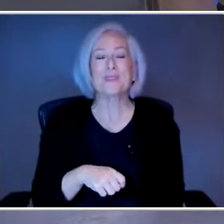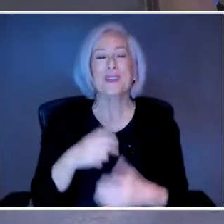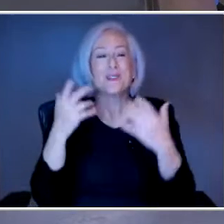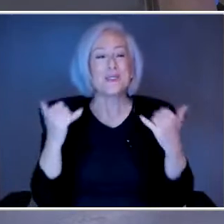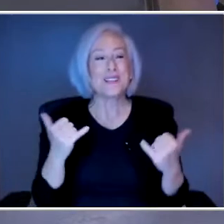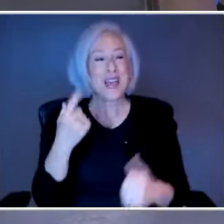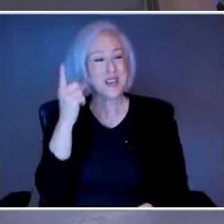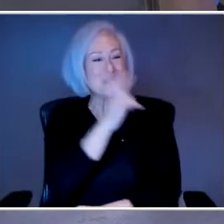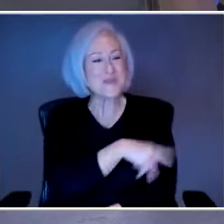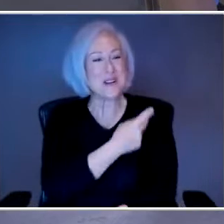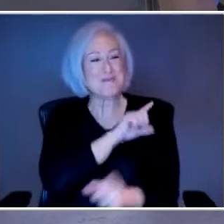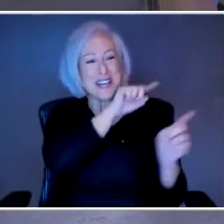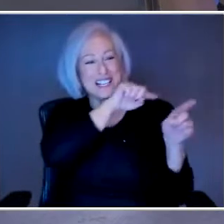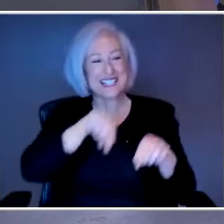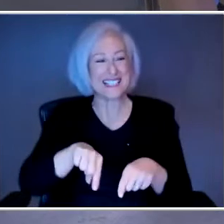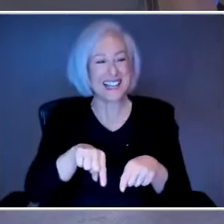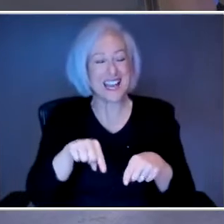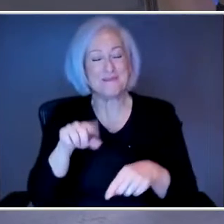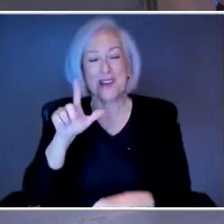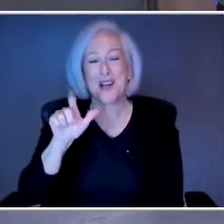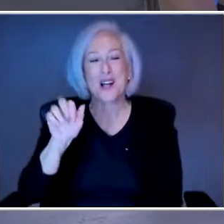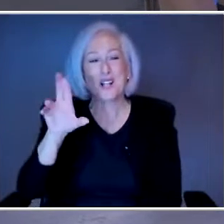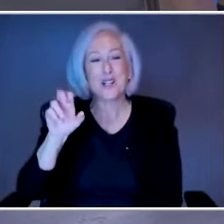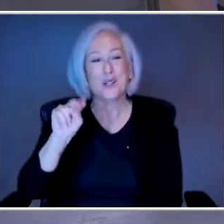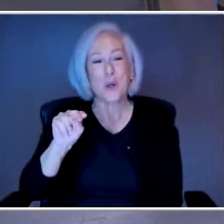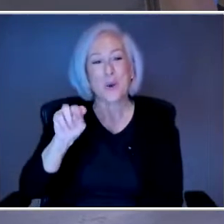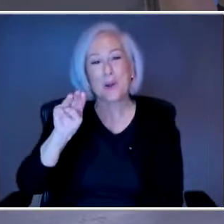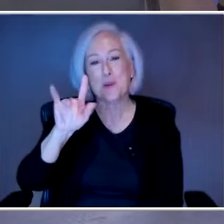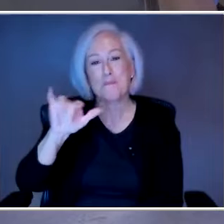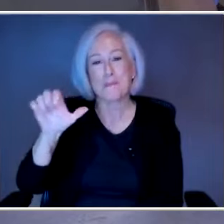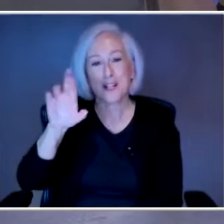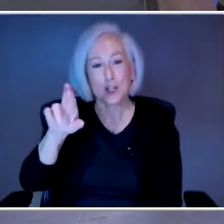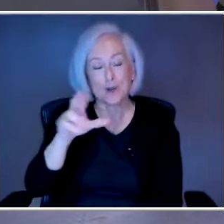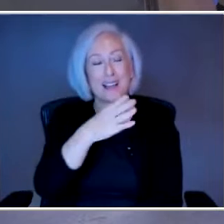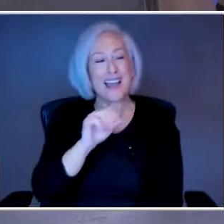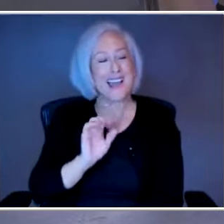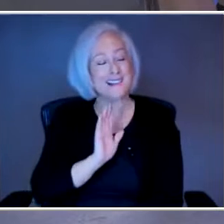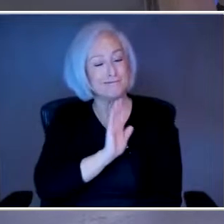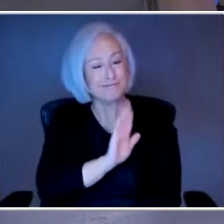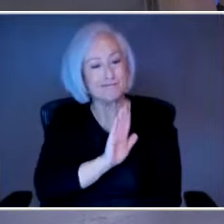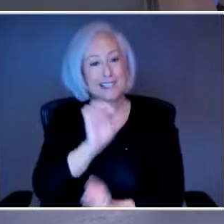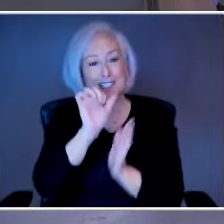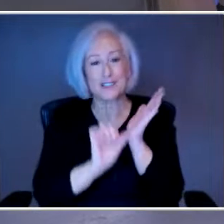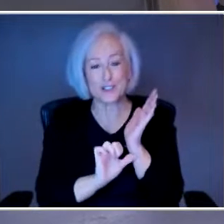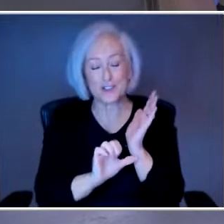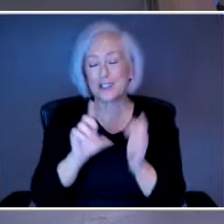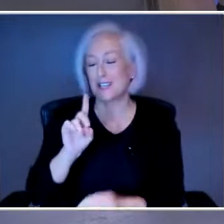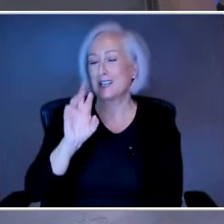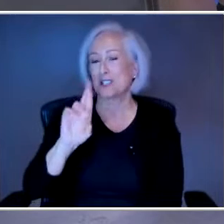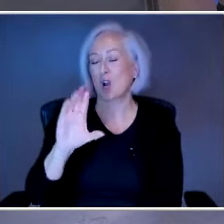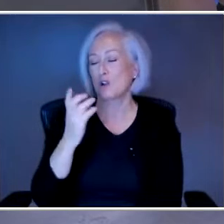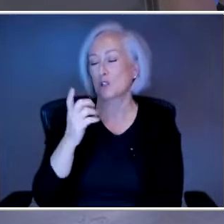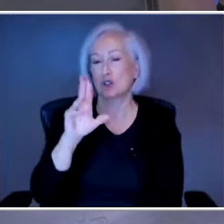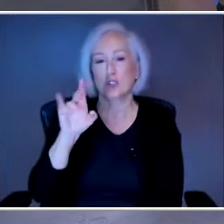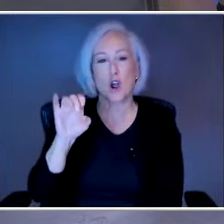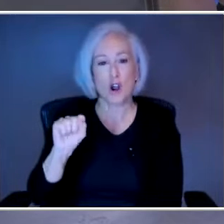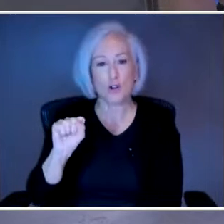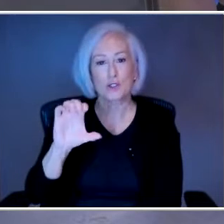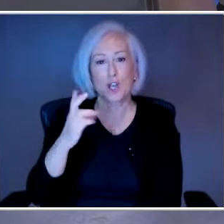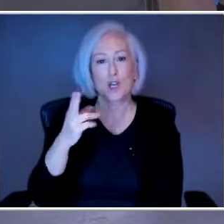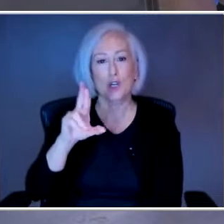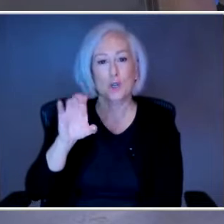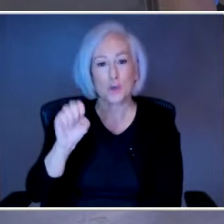Lauren Miller, alongside his surgeon, Dr. Charles Christopher Jaley. Dr. Jaley is a hand, nerve,